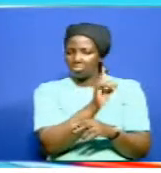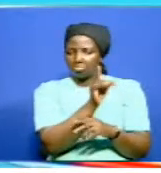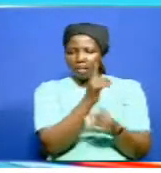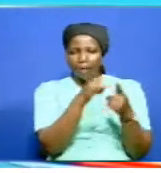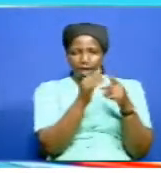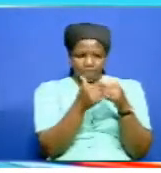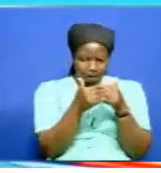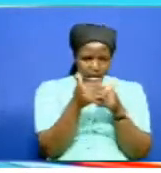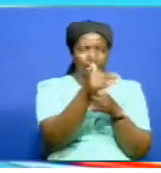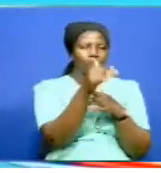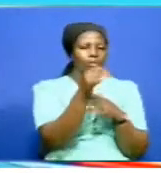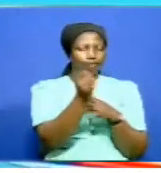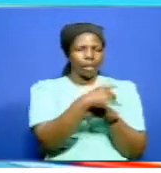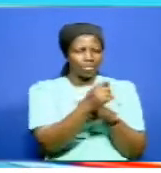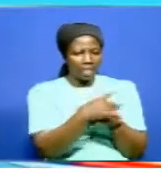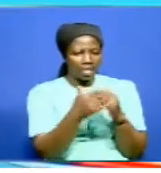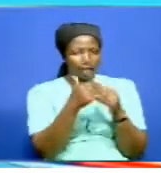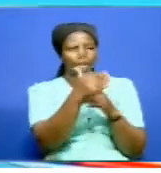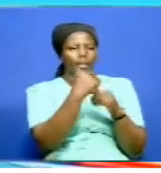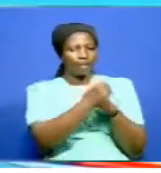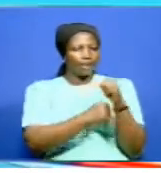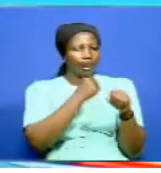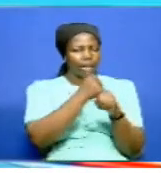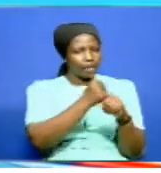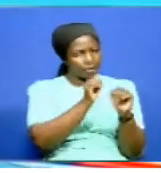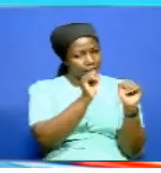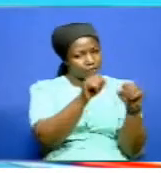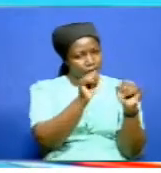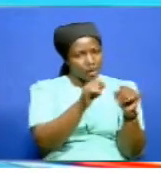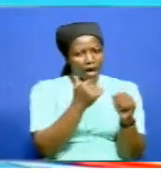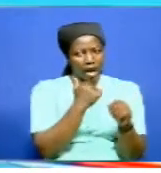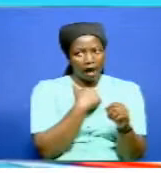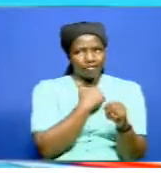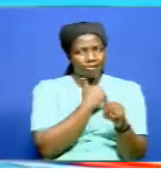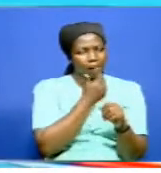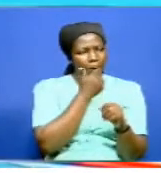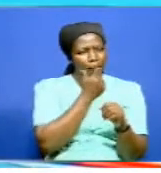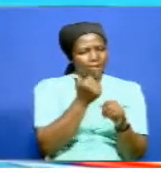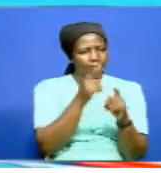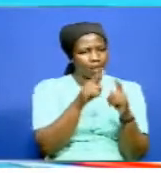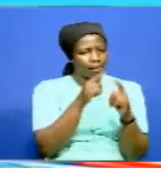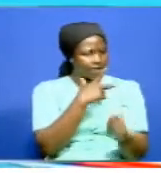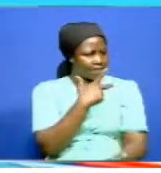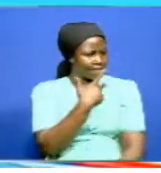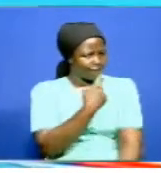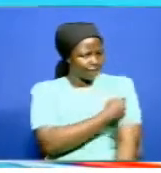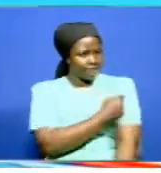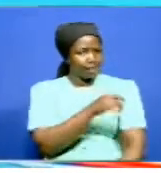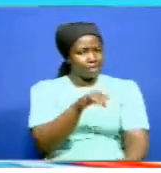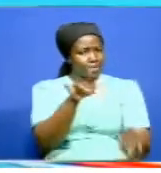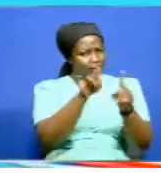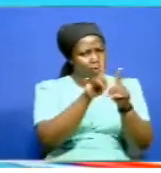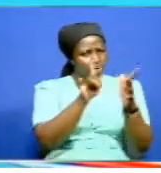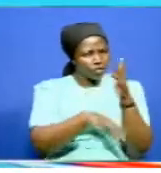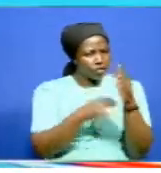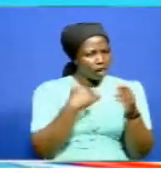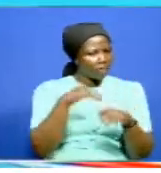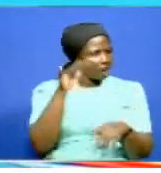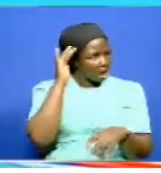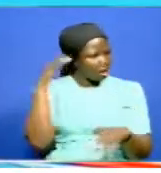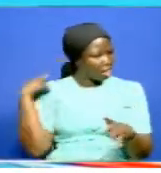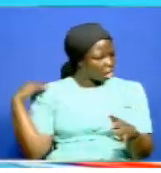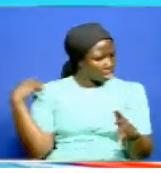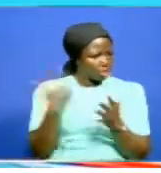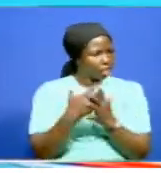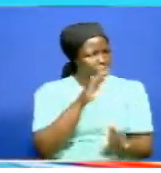coming months, in the coming years, we will be having an airtight vaccine that will be just like what we've had over the years for BCGs and